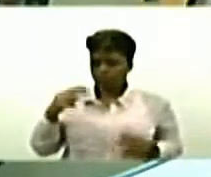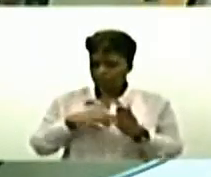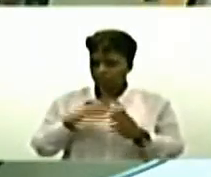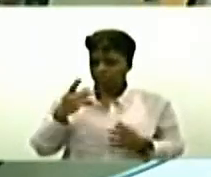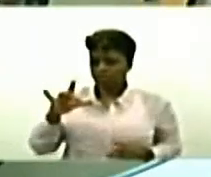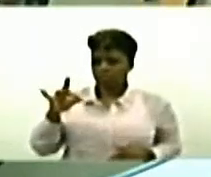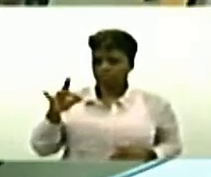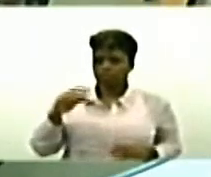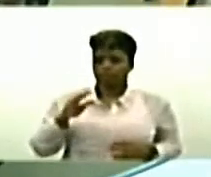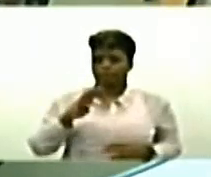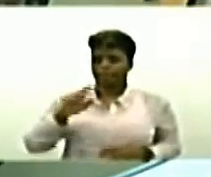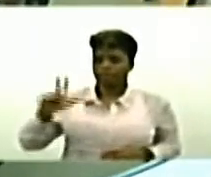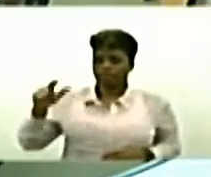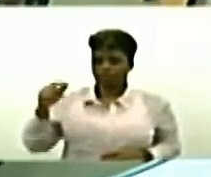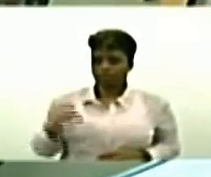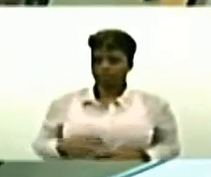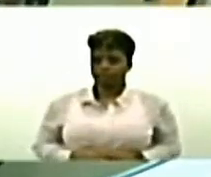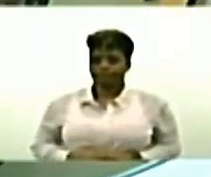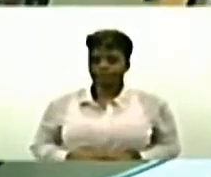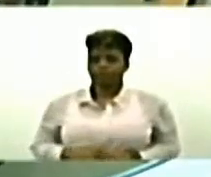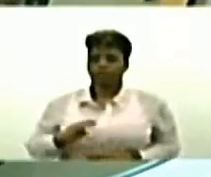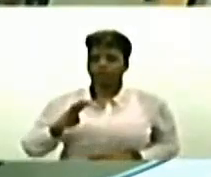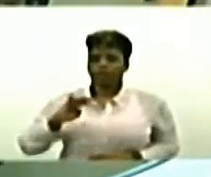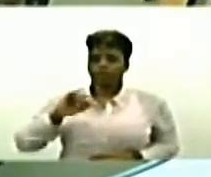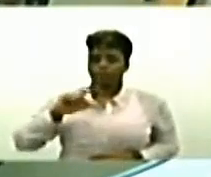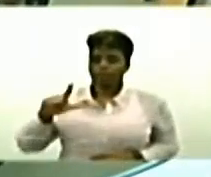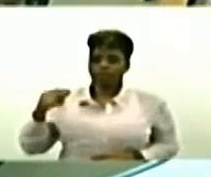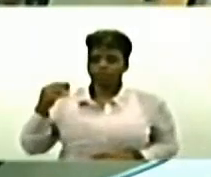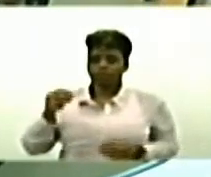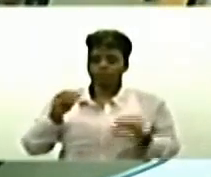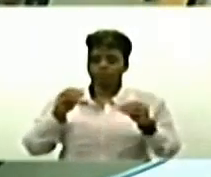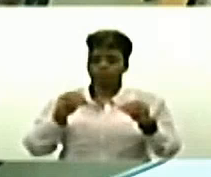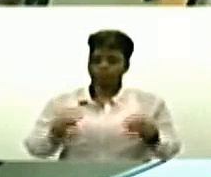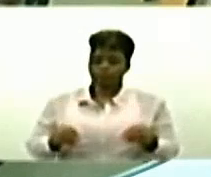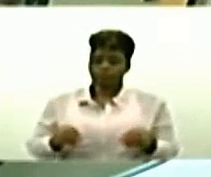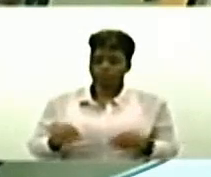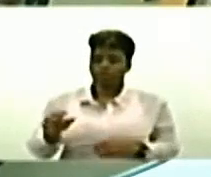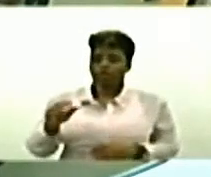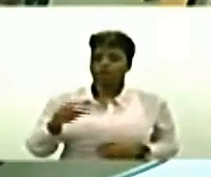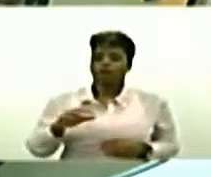A bill for an act to appropriate a sum of not exceeding